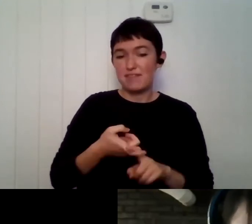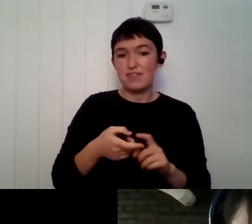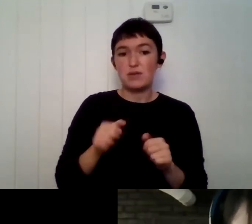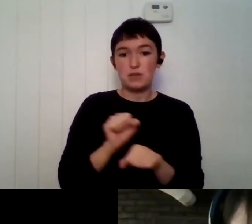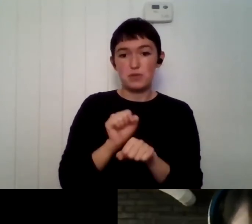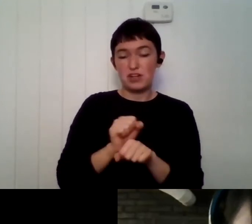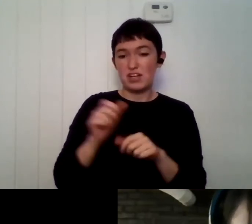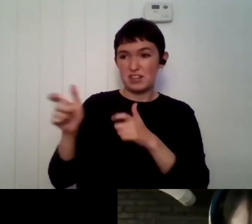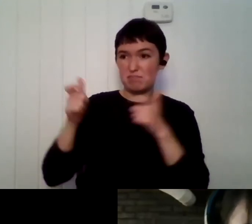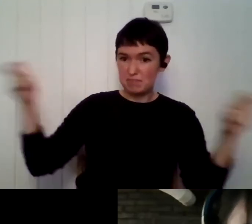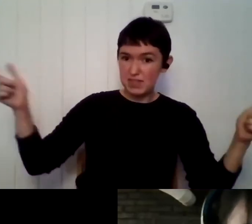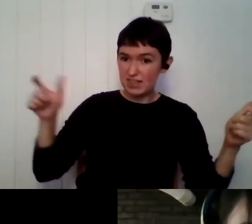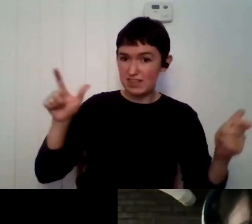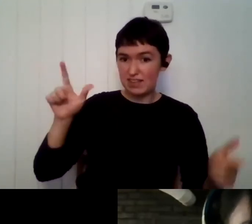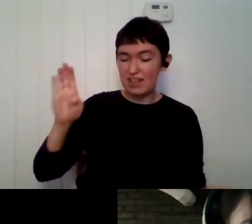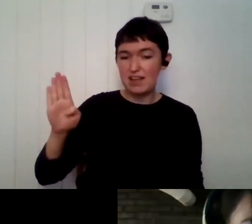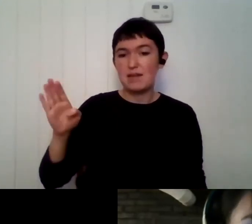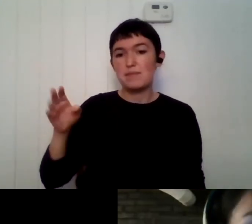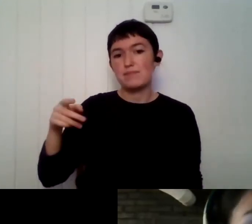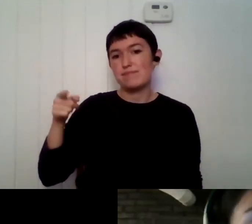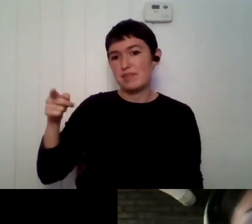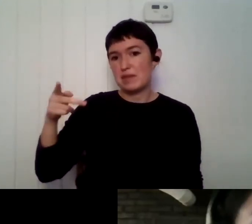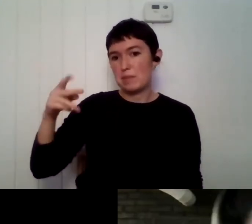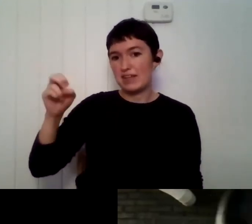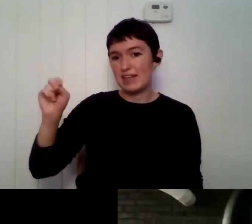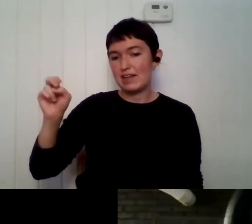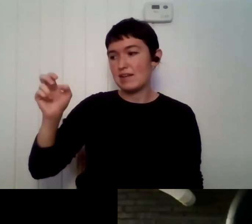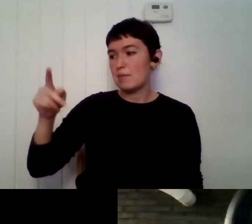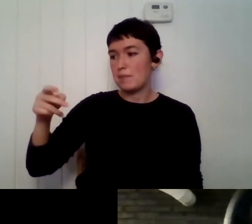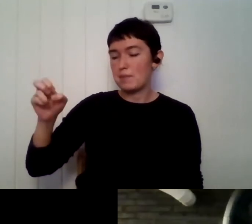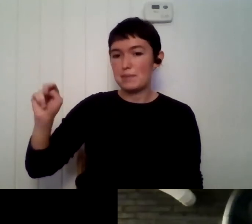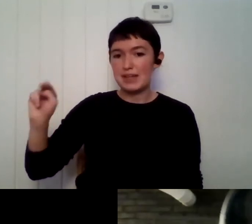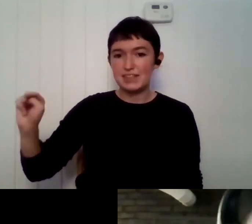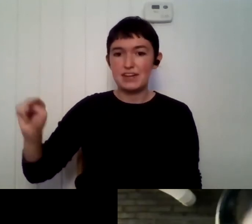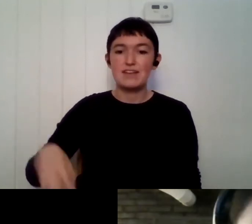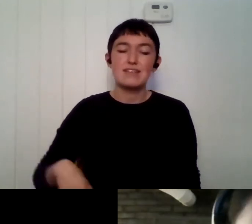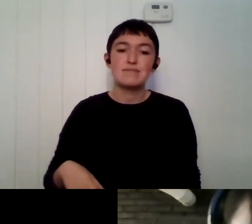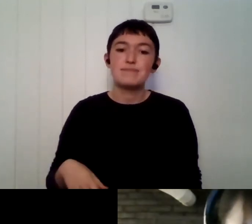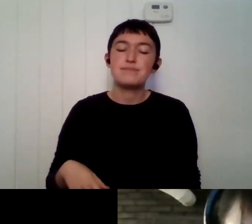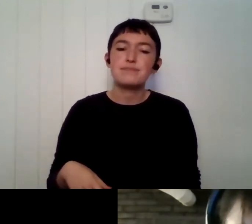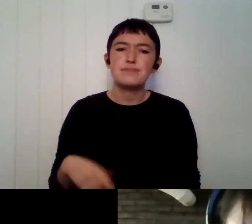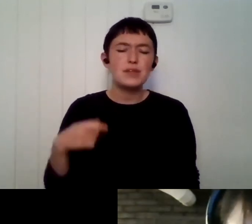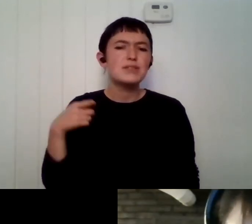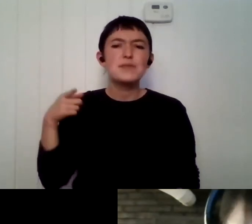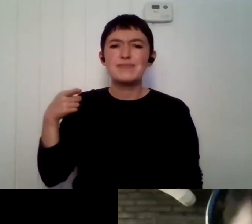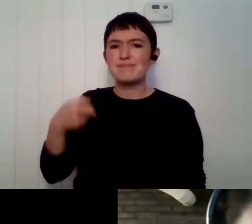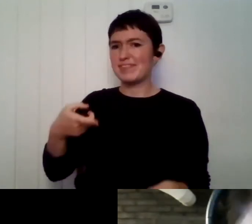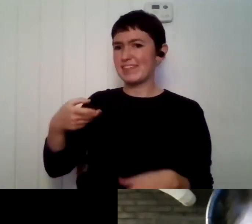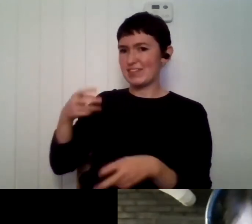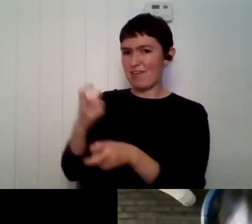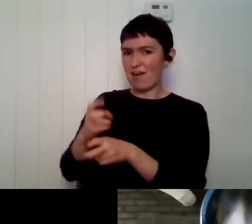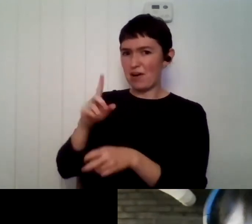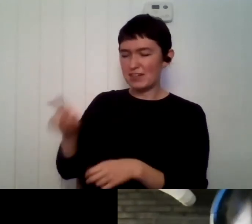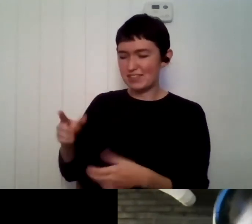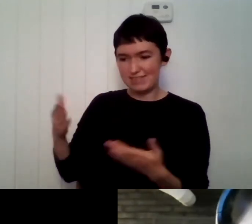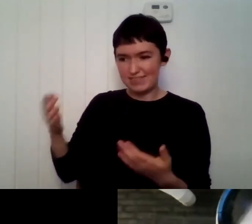So it's widely variable. All right, this is a hard question that I don't know how you're gonna answer, but here we